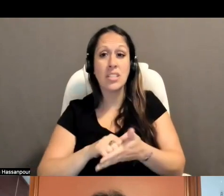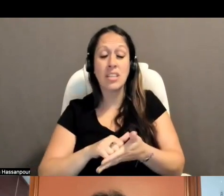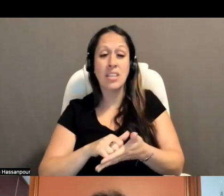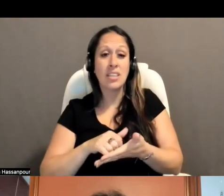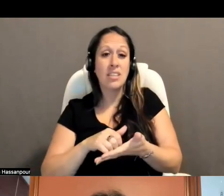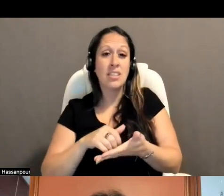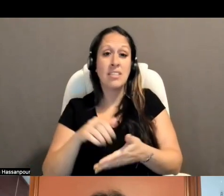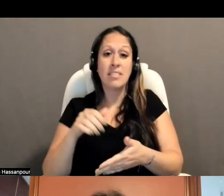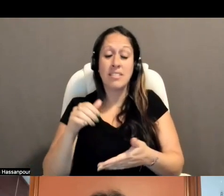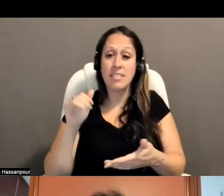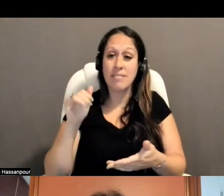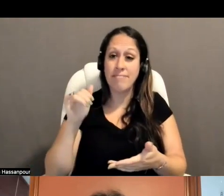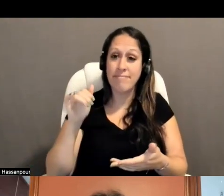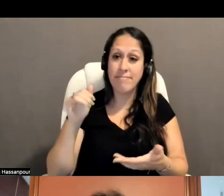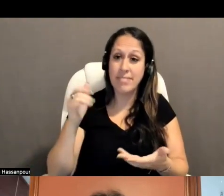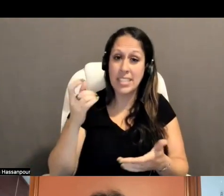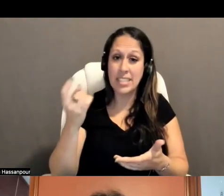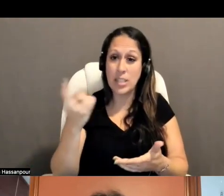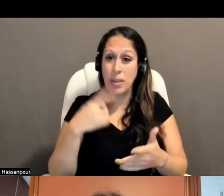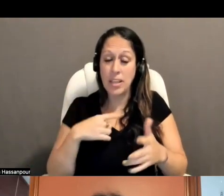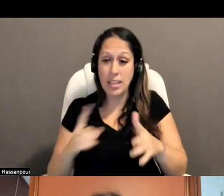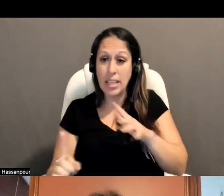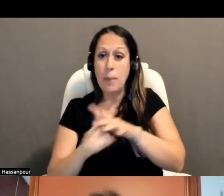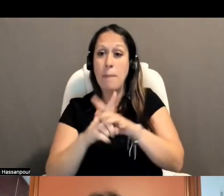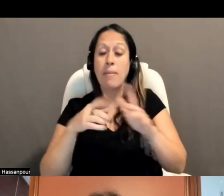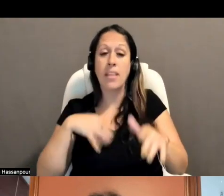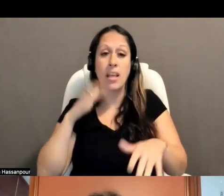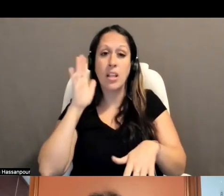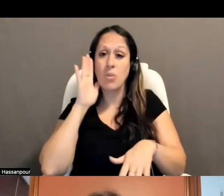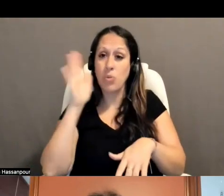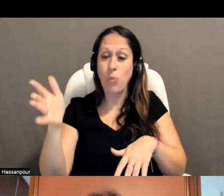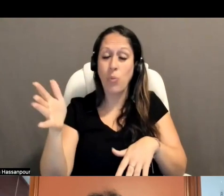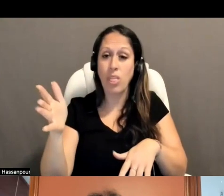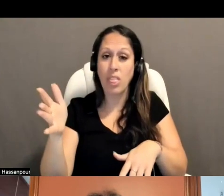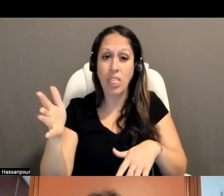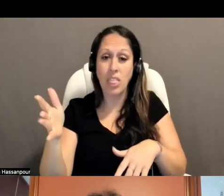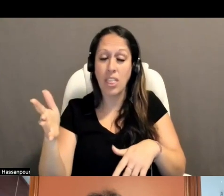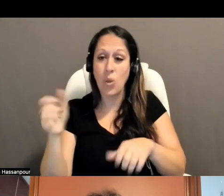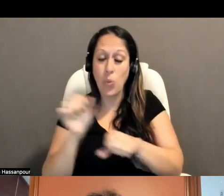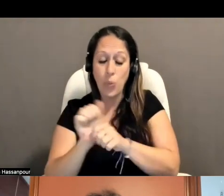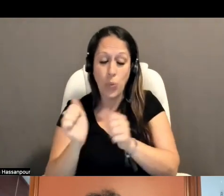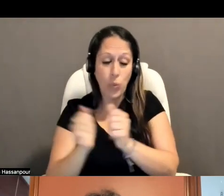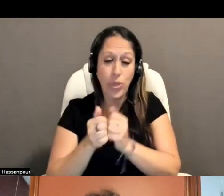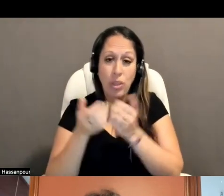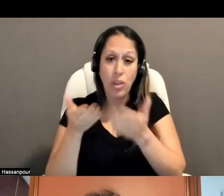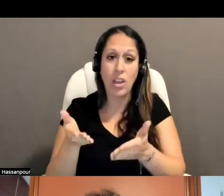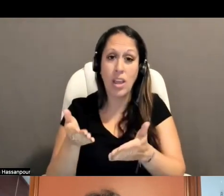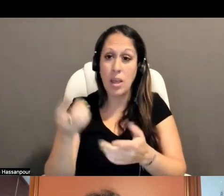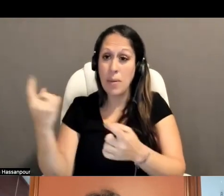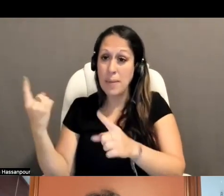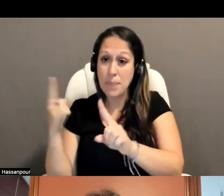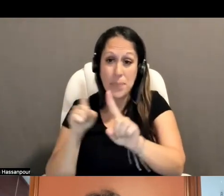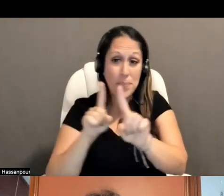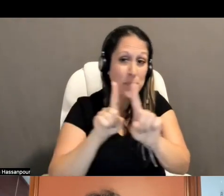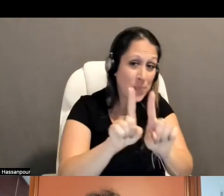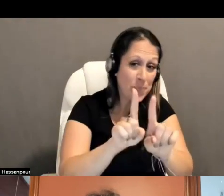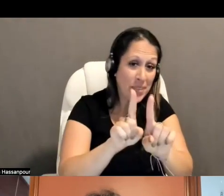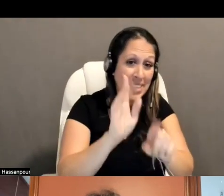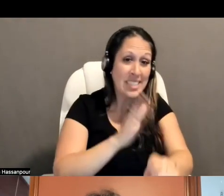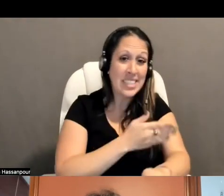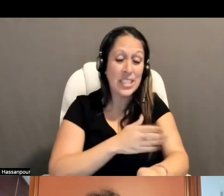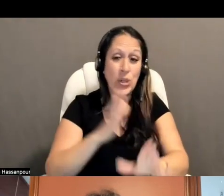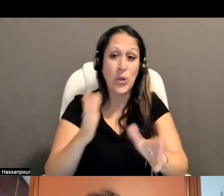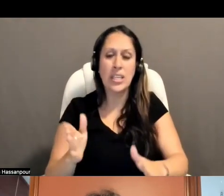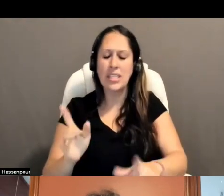opportunities came up where I would accompany her. Now, I have to tell you that accompanying a singer is